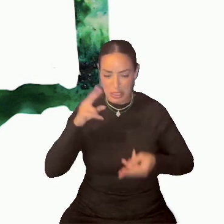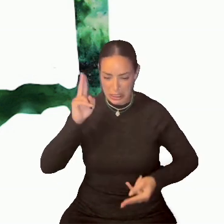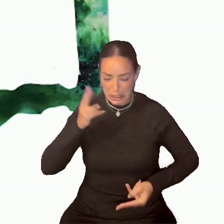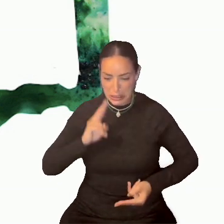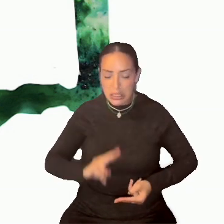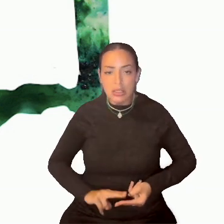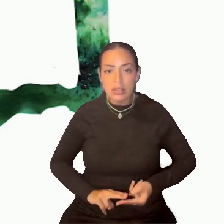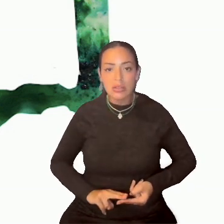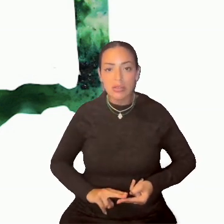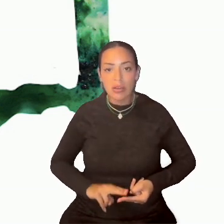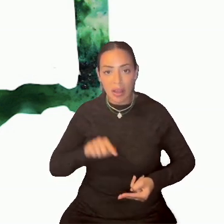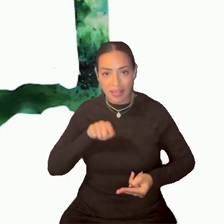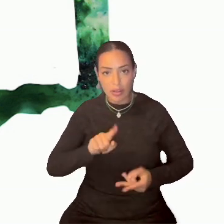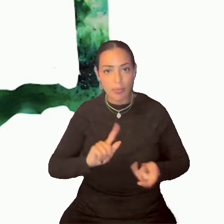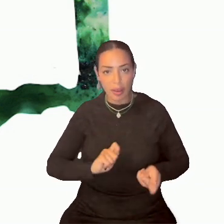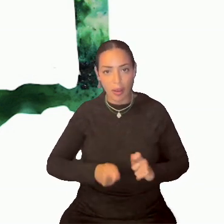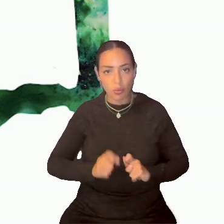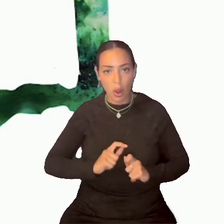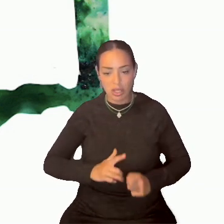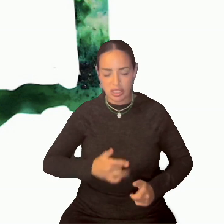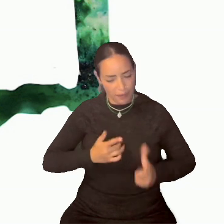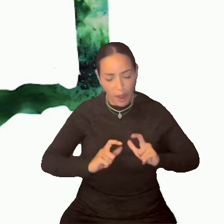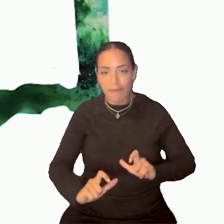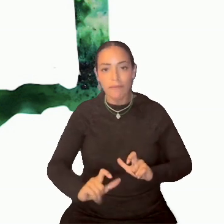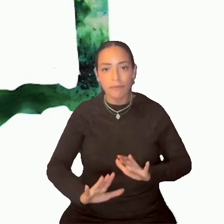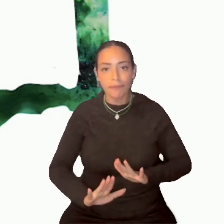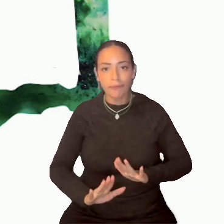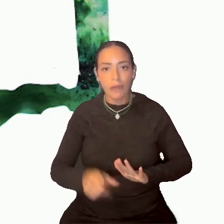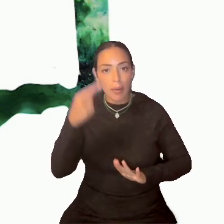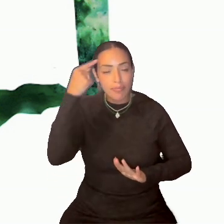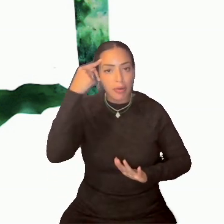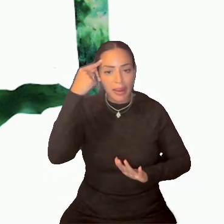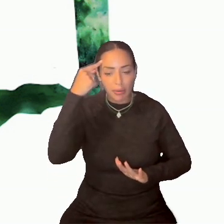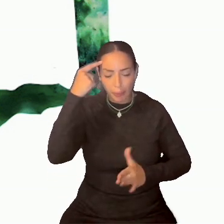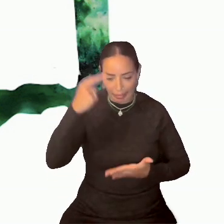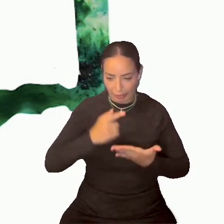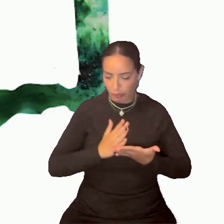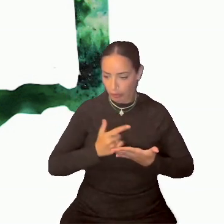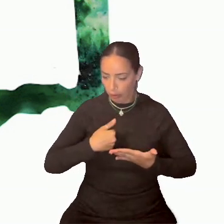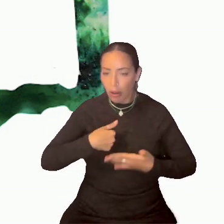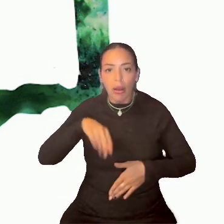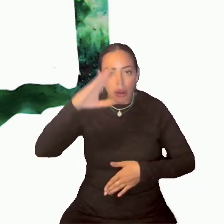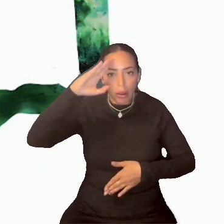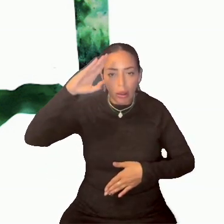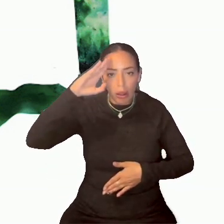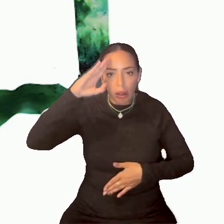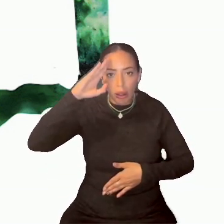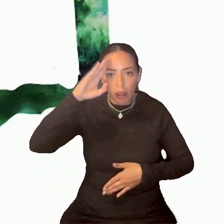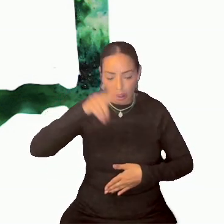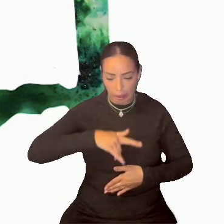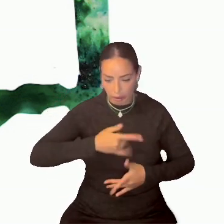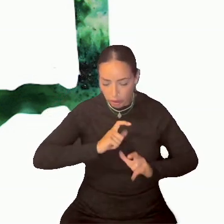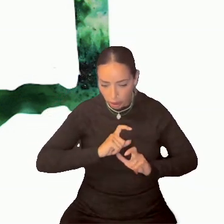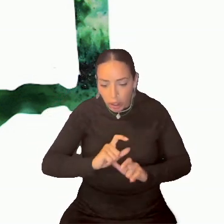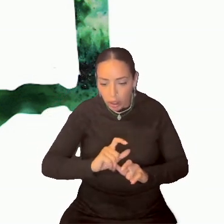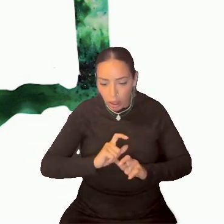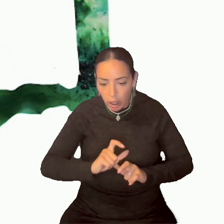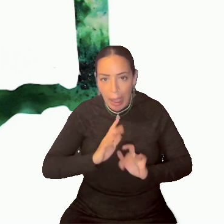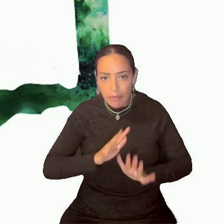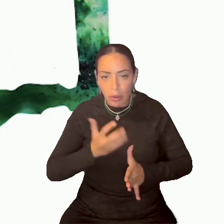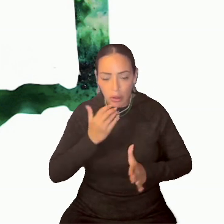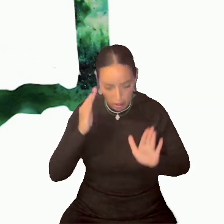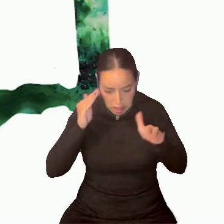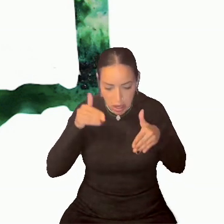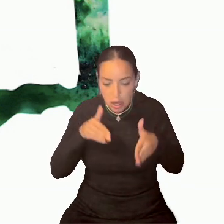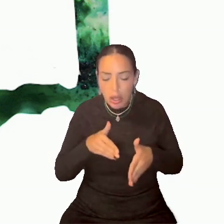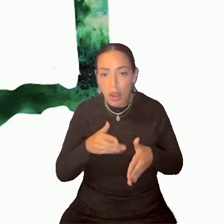of it into what's called their survival mode, because their brain thinks that they're in danger. And this survival mode can take two different